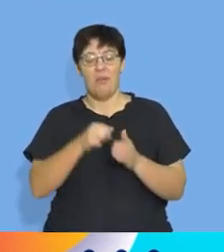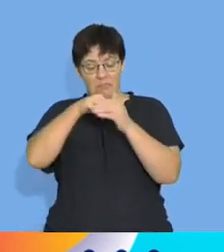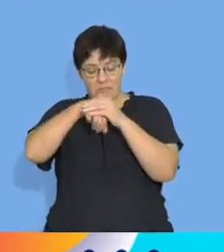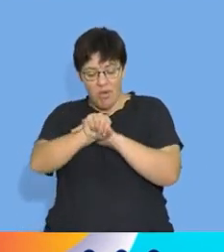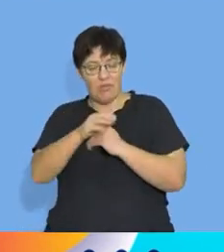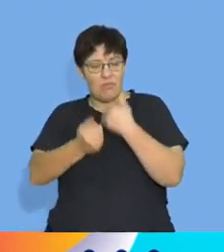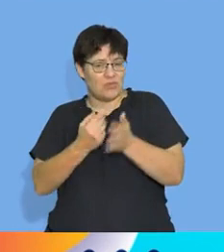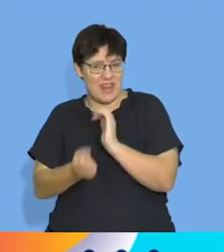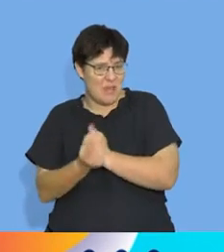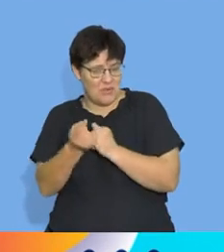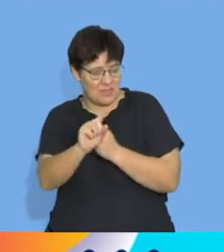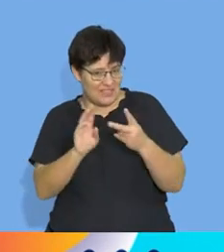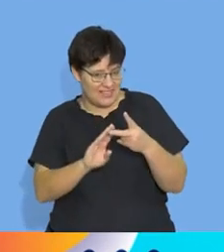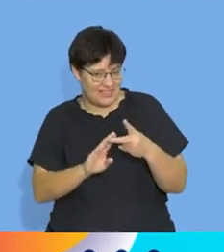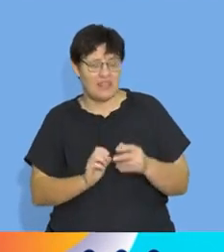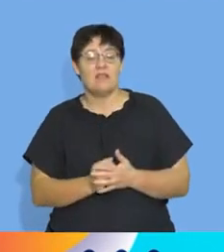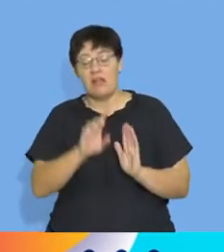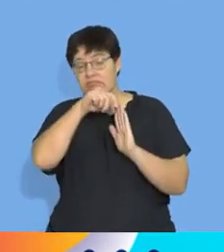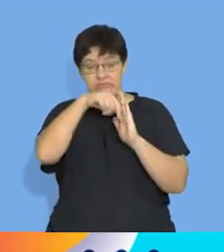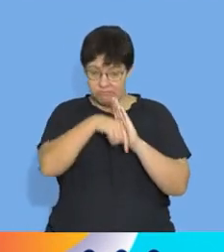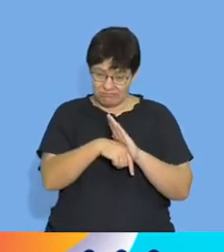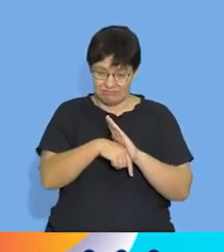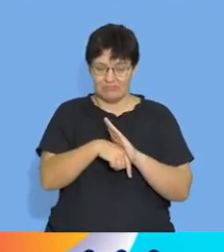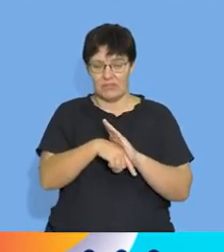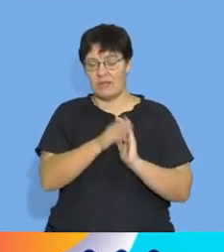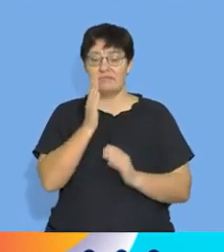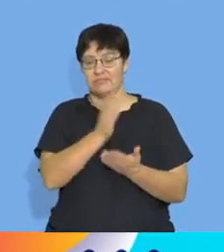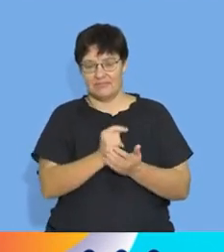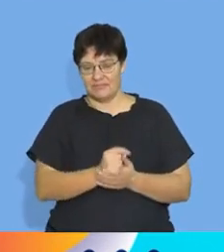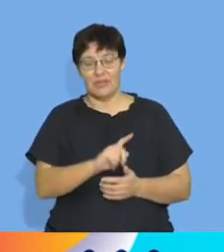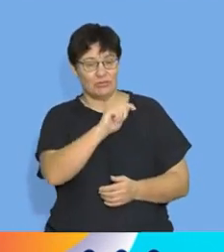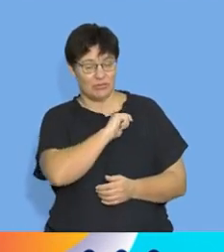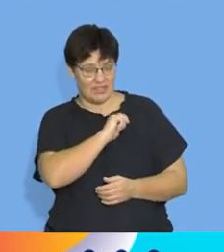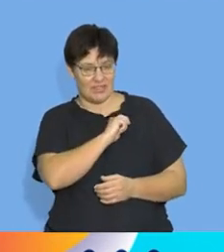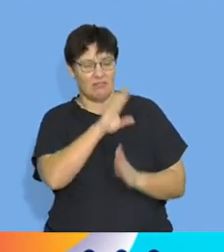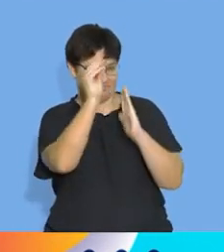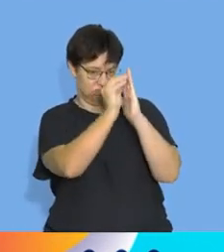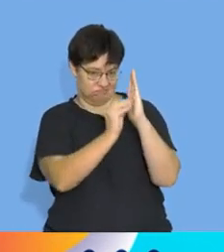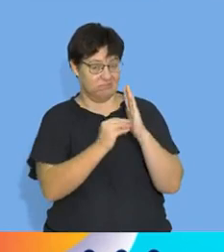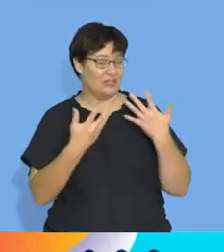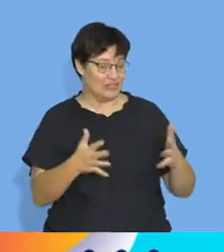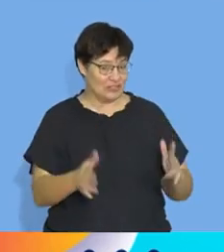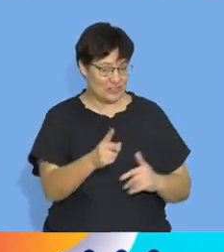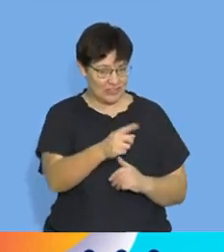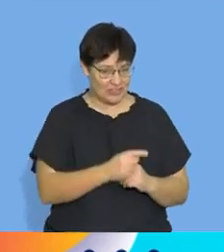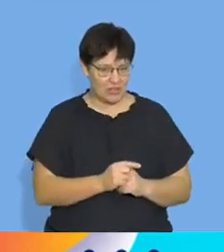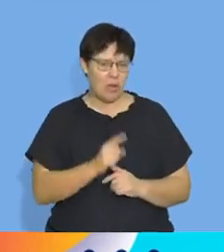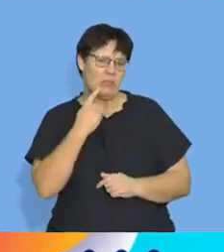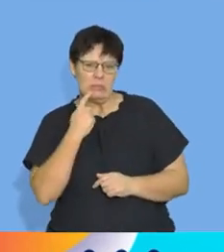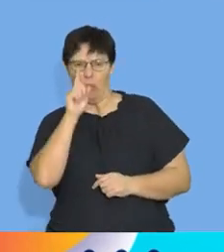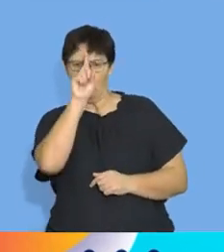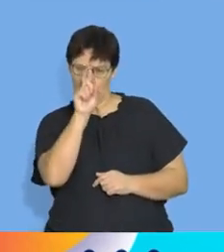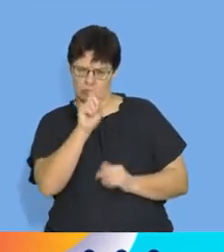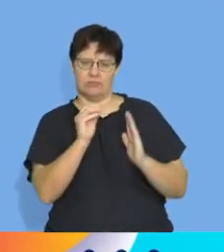birth process. So let's get straight into the details of our lesson, and I trust that you guys are making notes and you're having those questions that you're writing